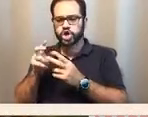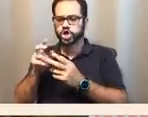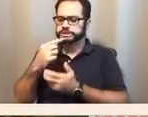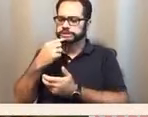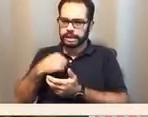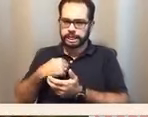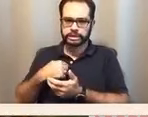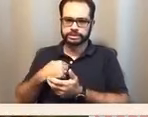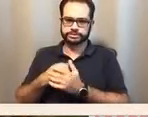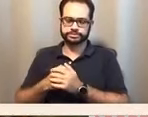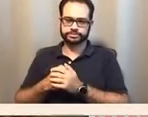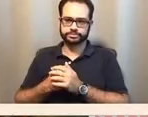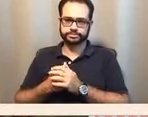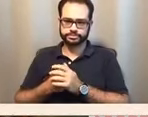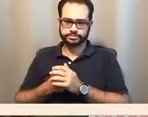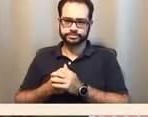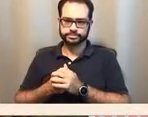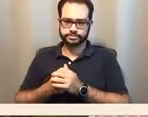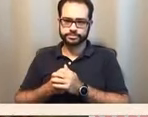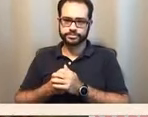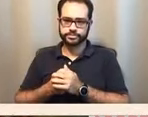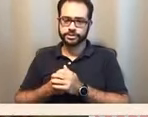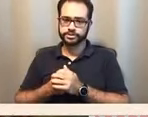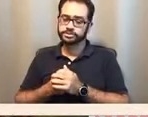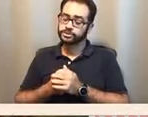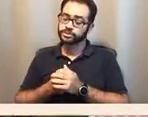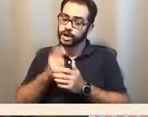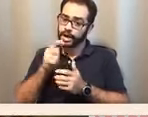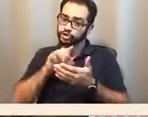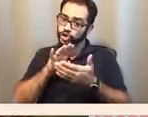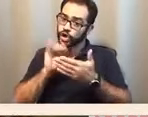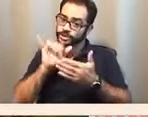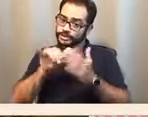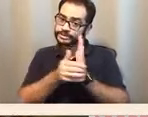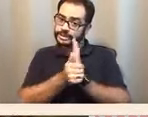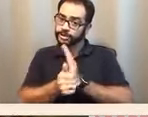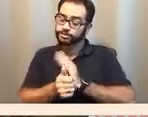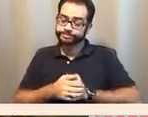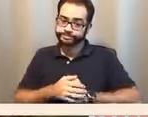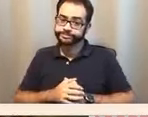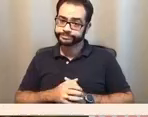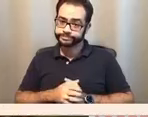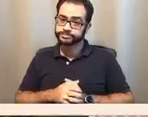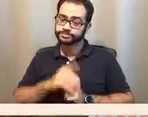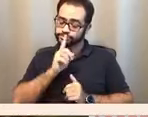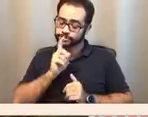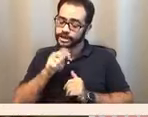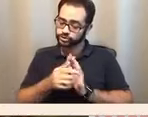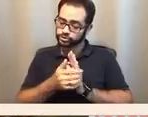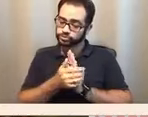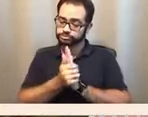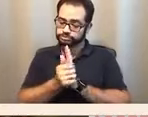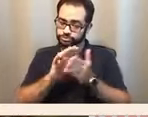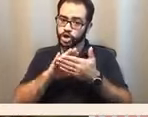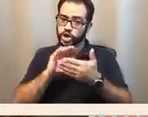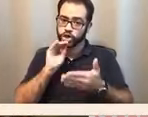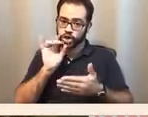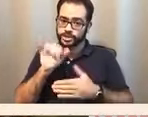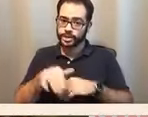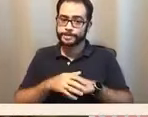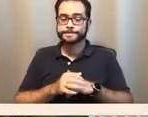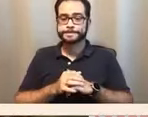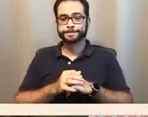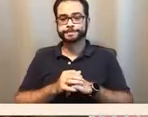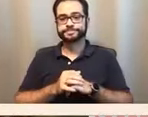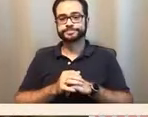Men, it's an acquired skill. It really is. It's an acquired skill. Just because